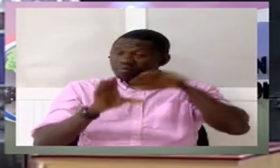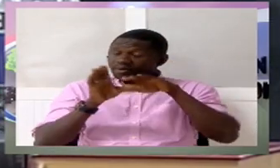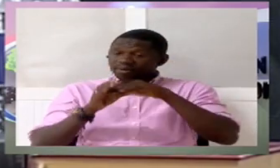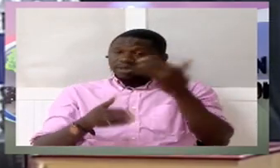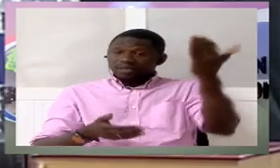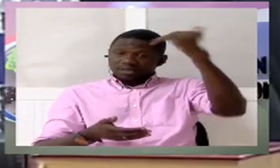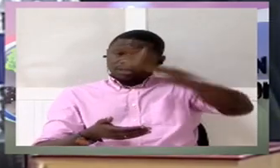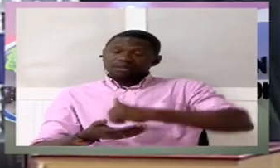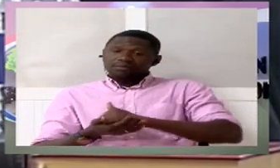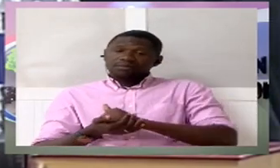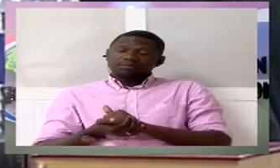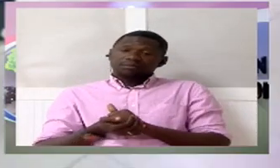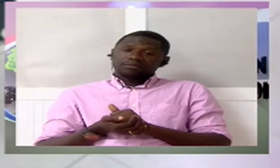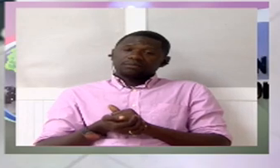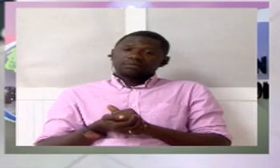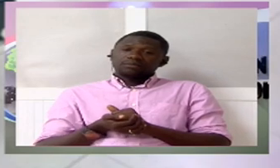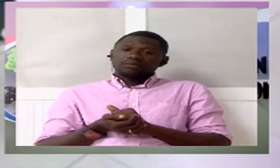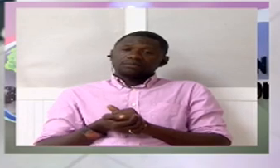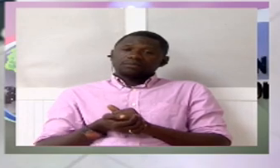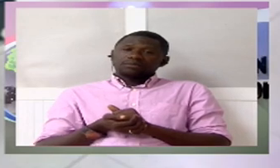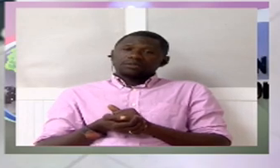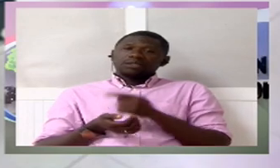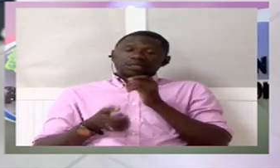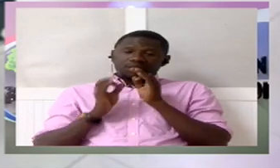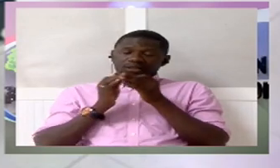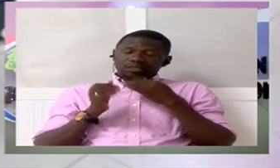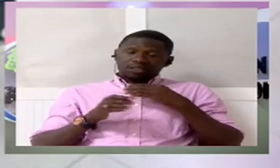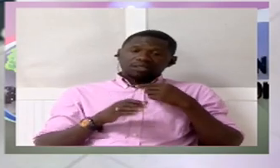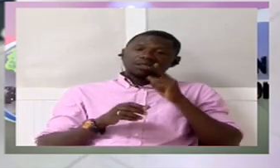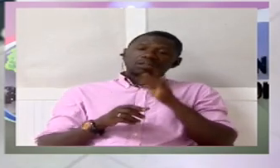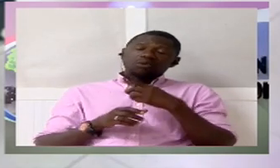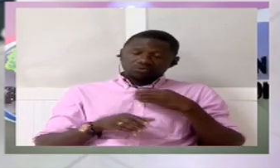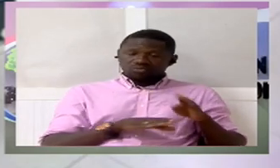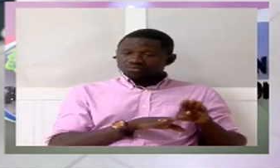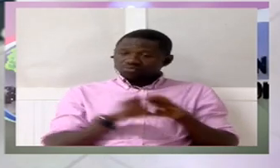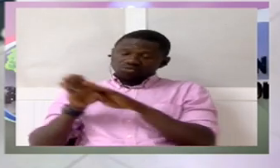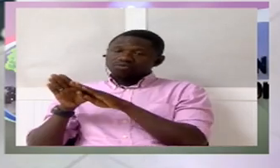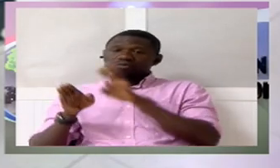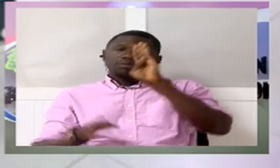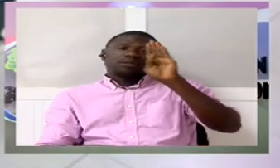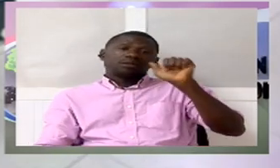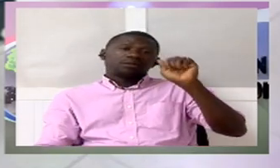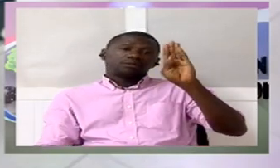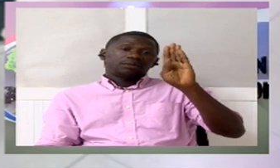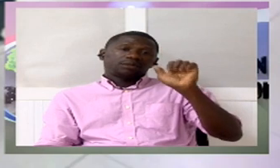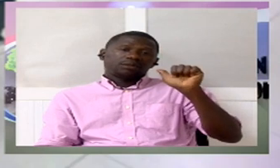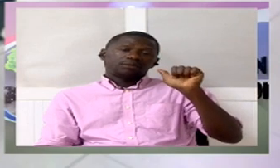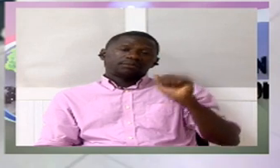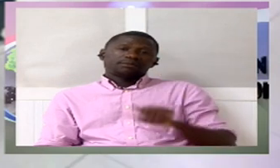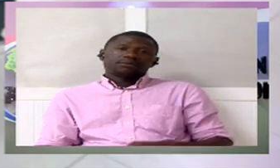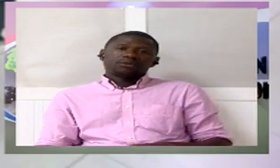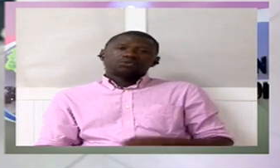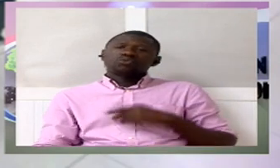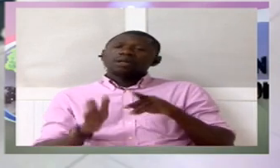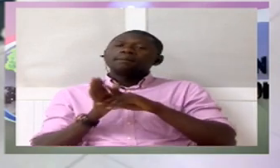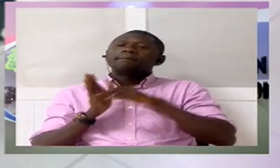staff came. Ko inyamta ka Baba move. And said that Baba supposed to be moved. Private